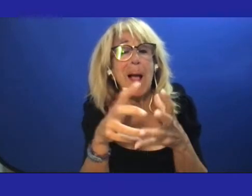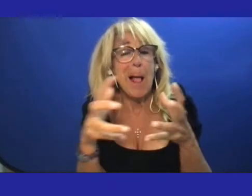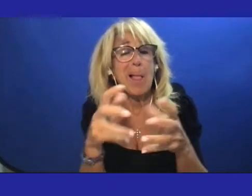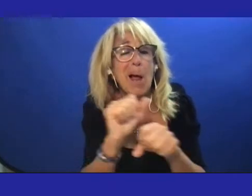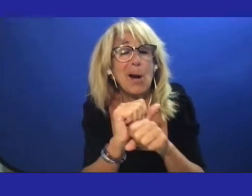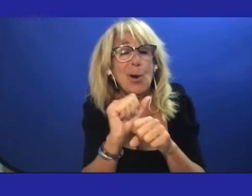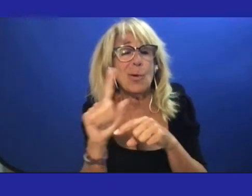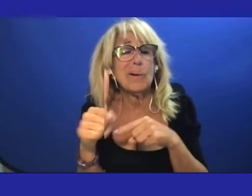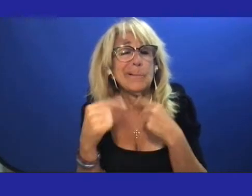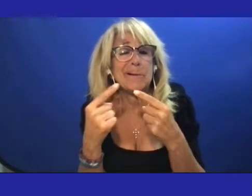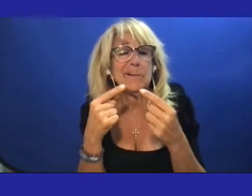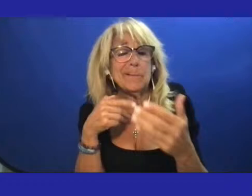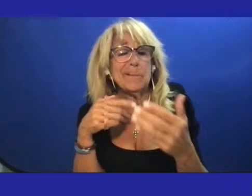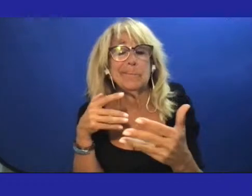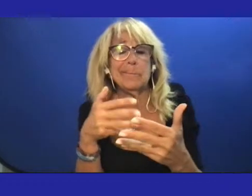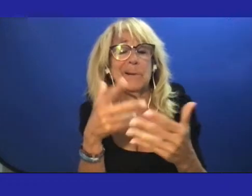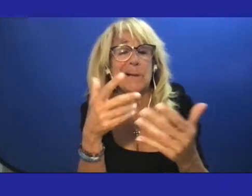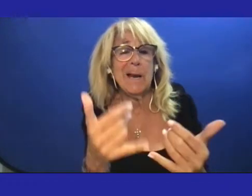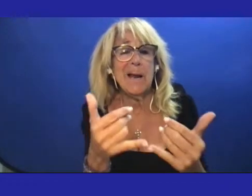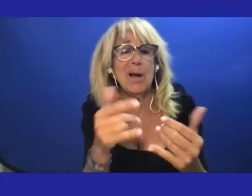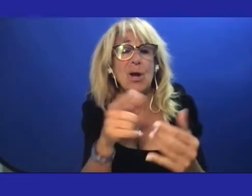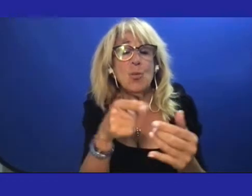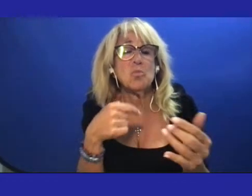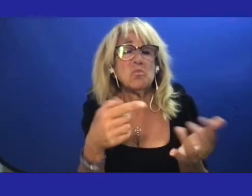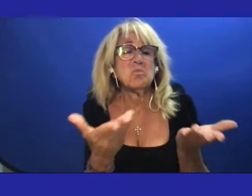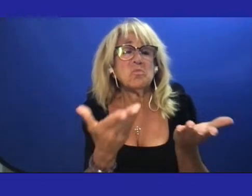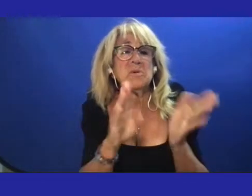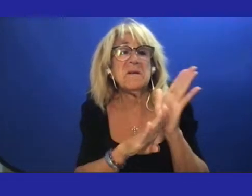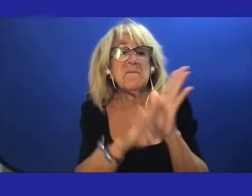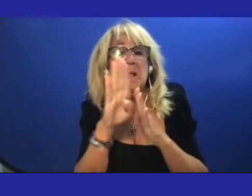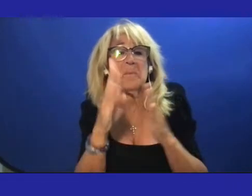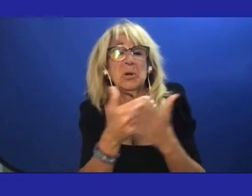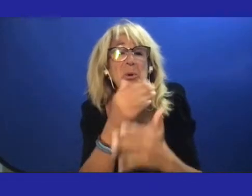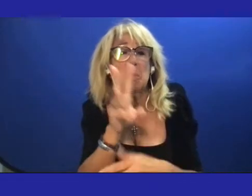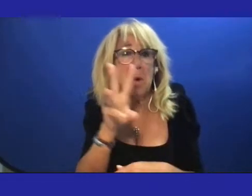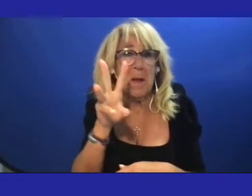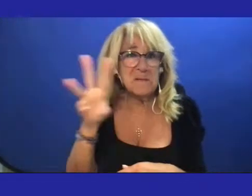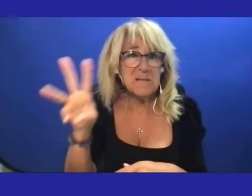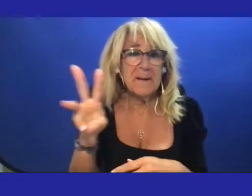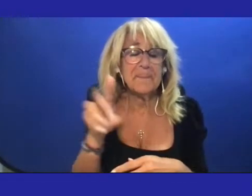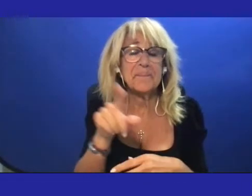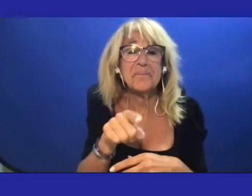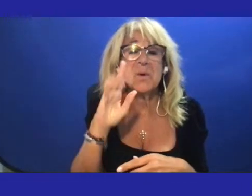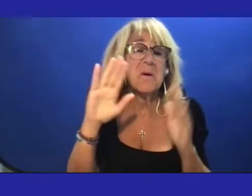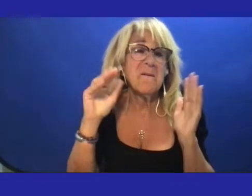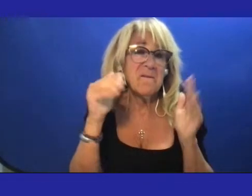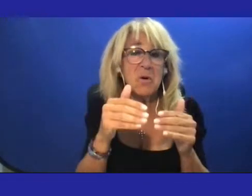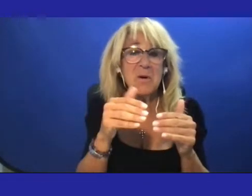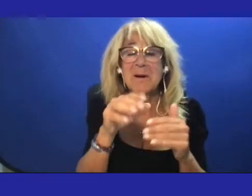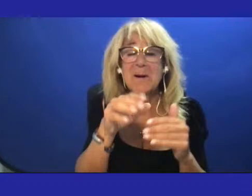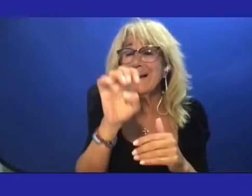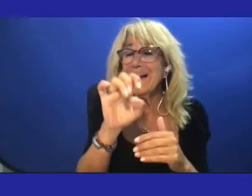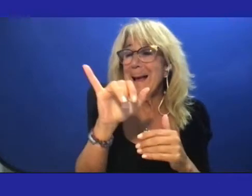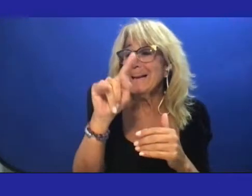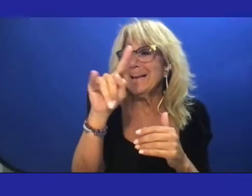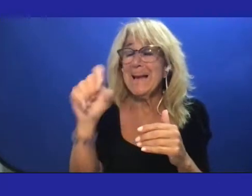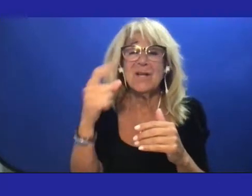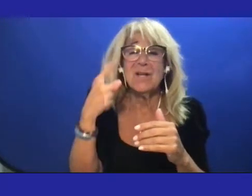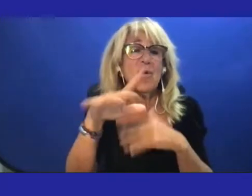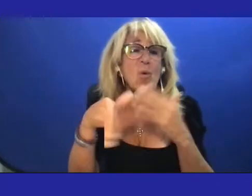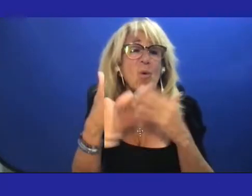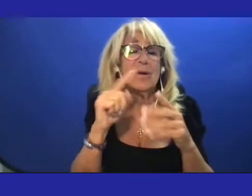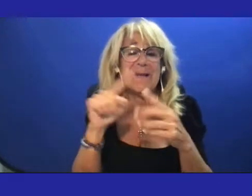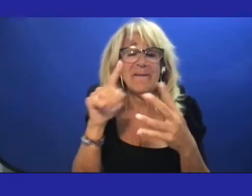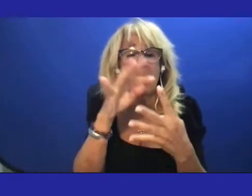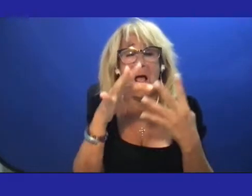And here we are developing a new website that will be focused in EITS for all the different options that you